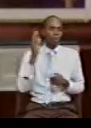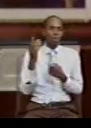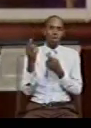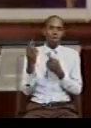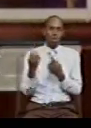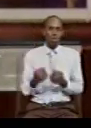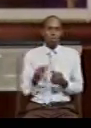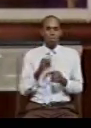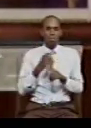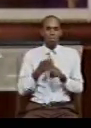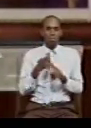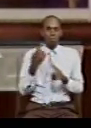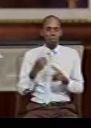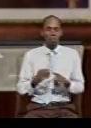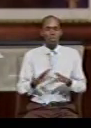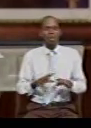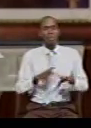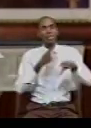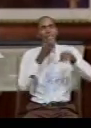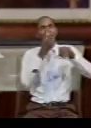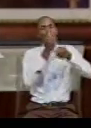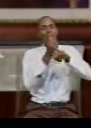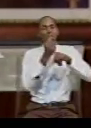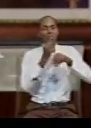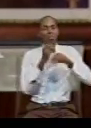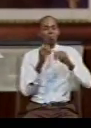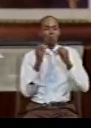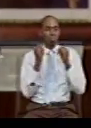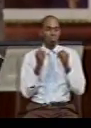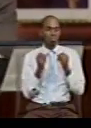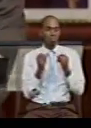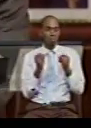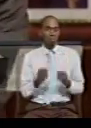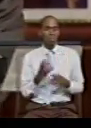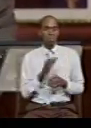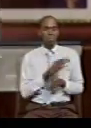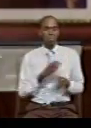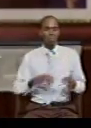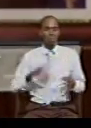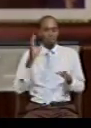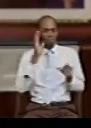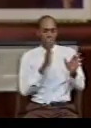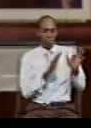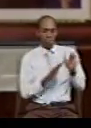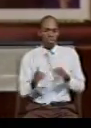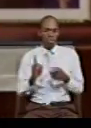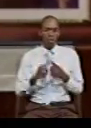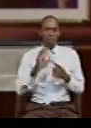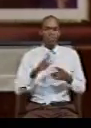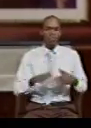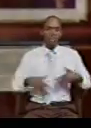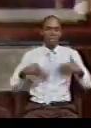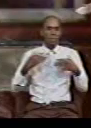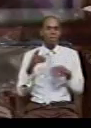the resurrection power of Christ will flow into your life. You will be